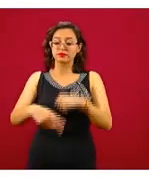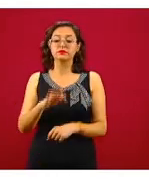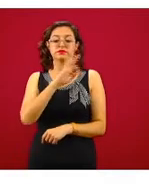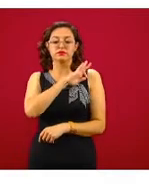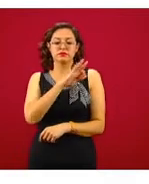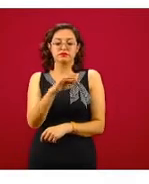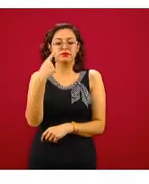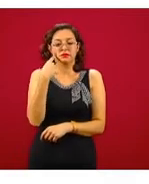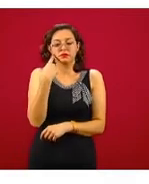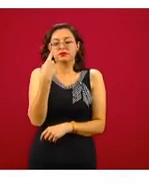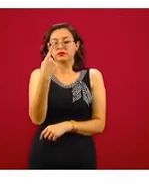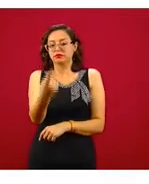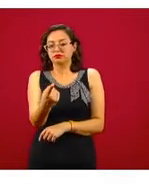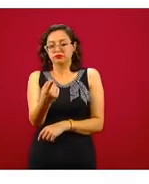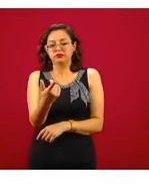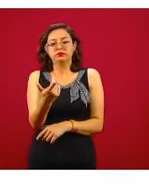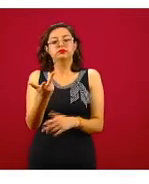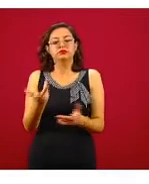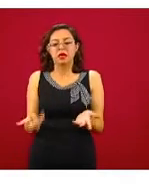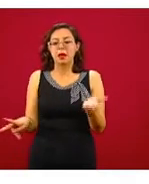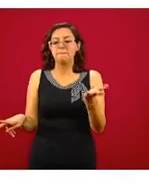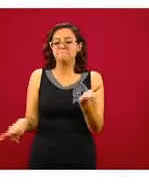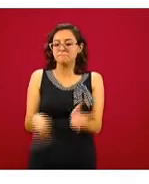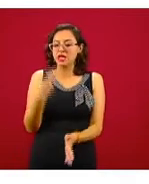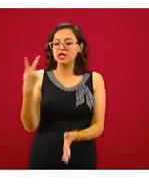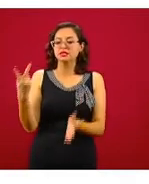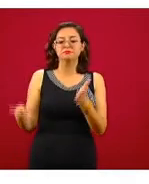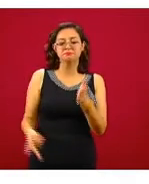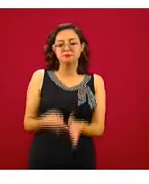69% of the total number of fatalities are men,